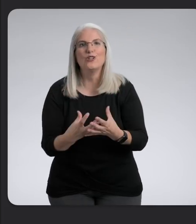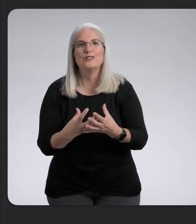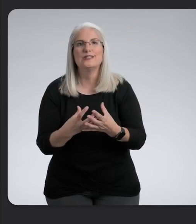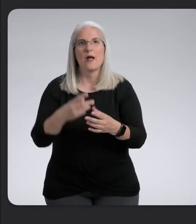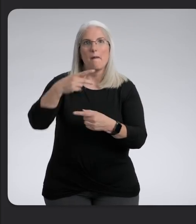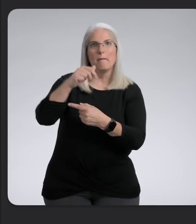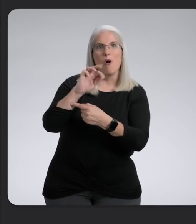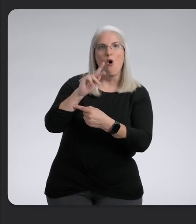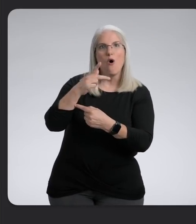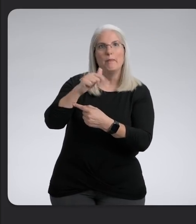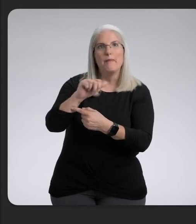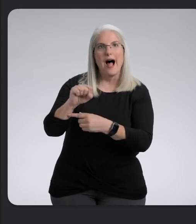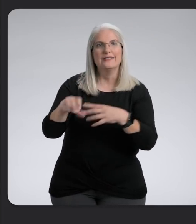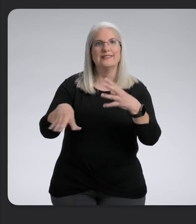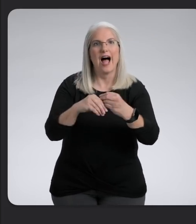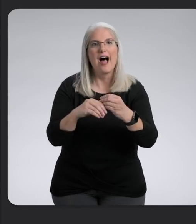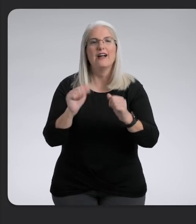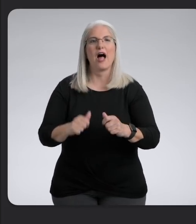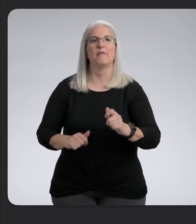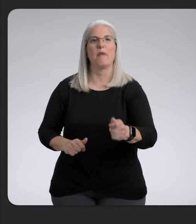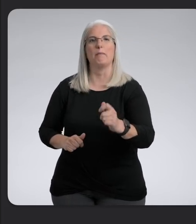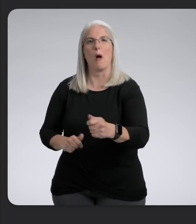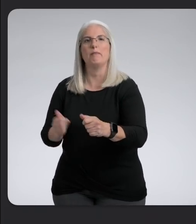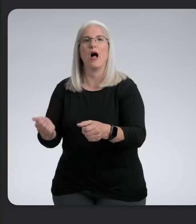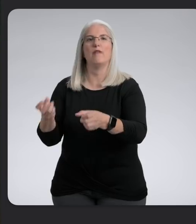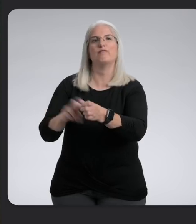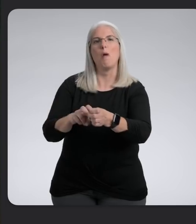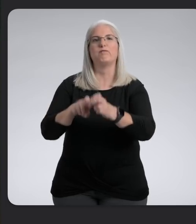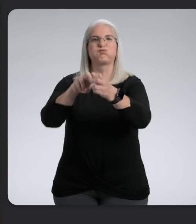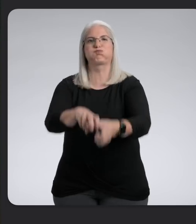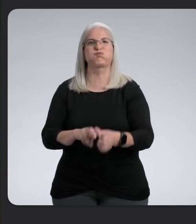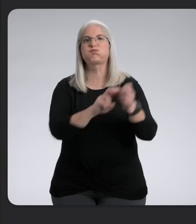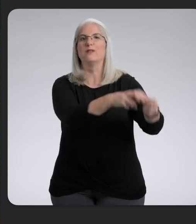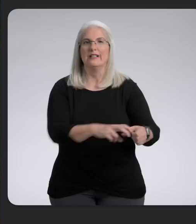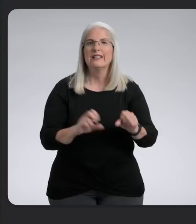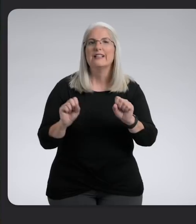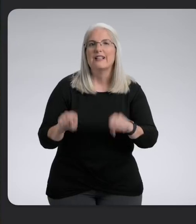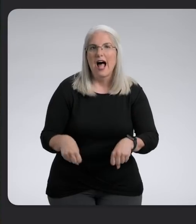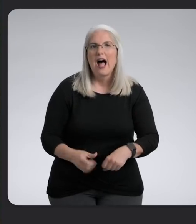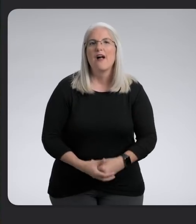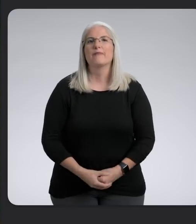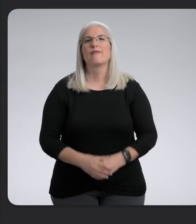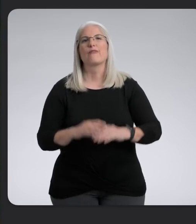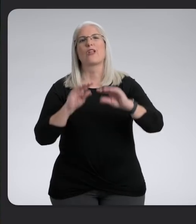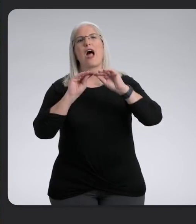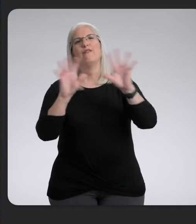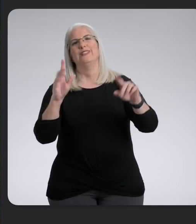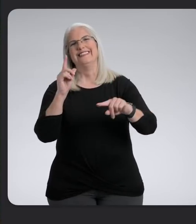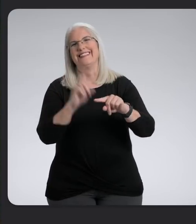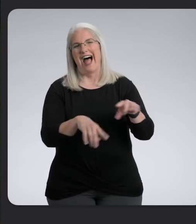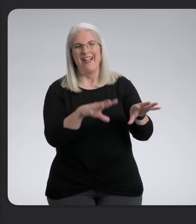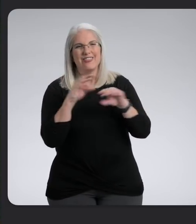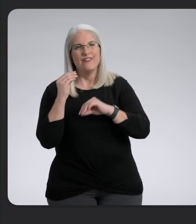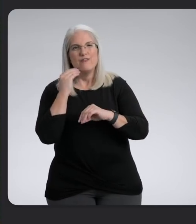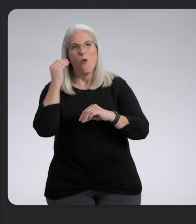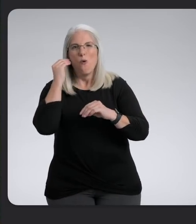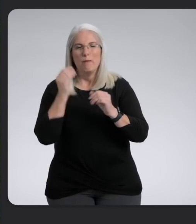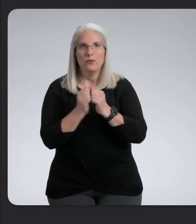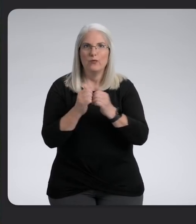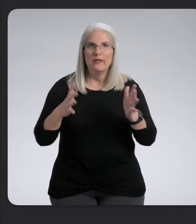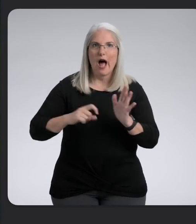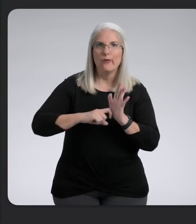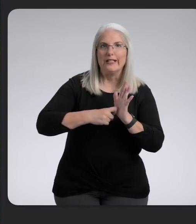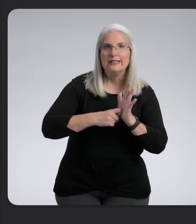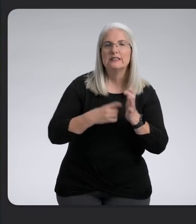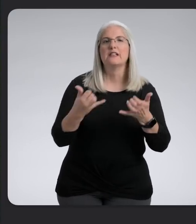moments as you tap to enter, ride, and explore. You can never leave home without your keys, so we're continuing to add keys to